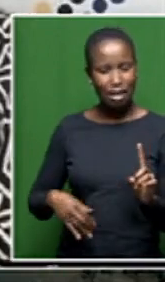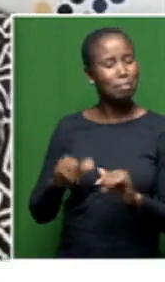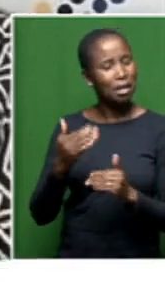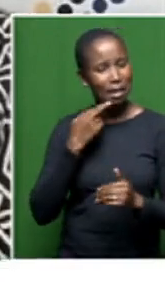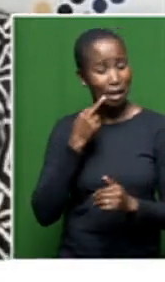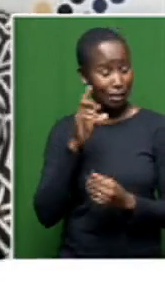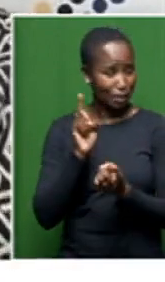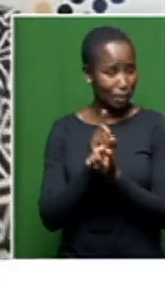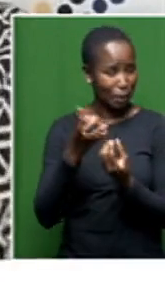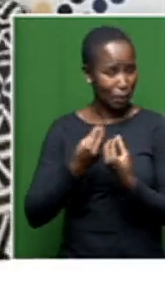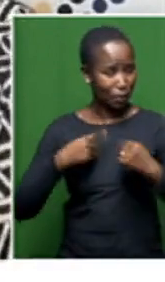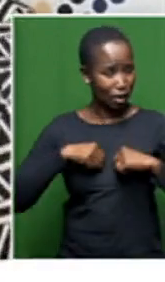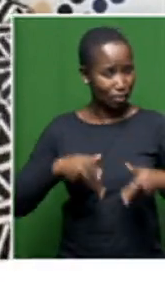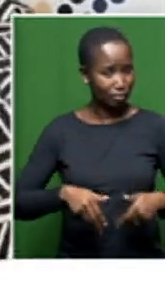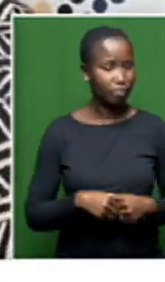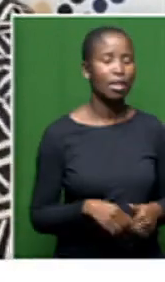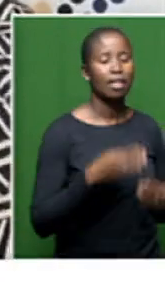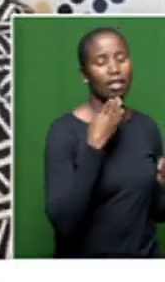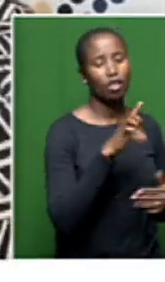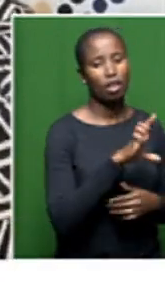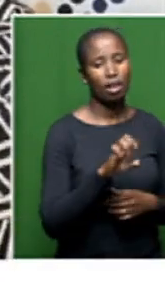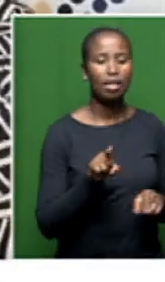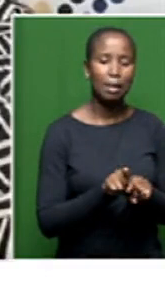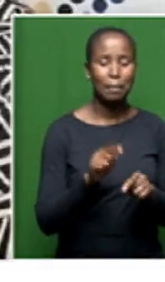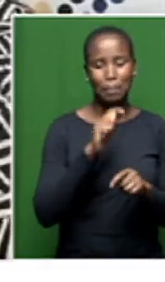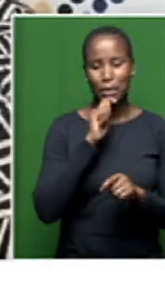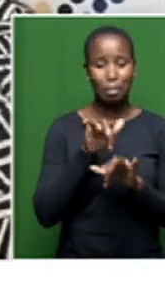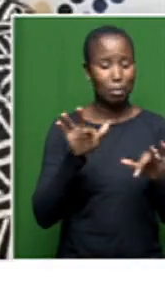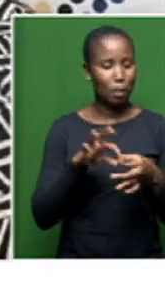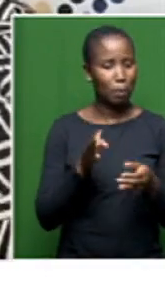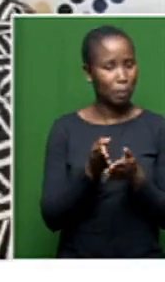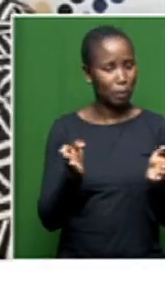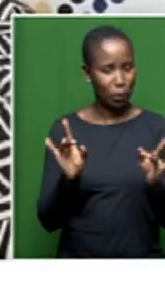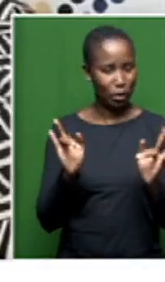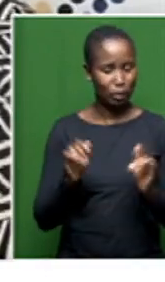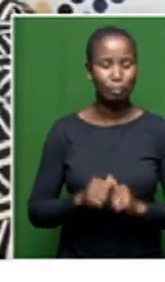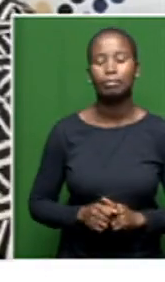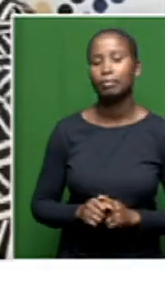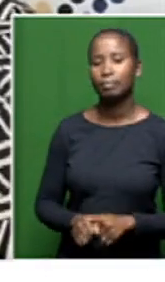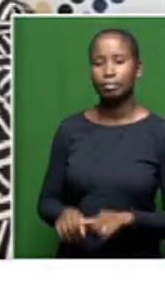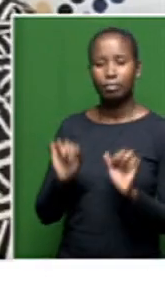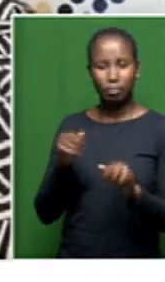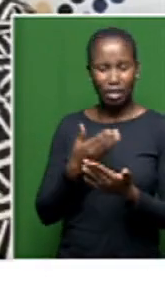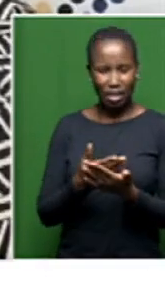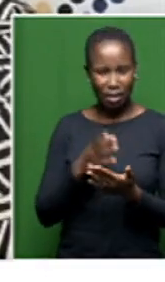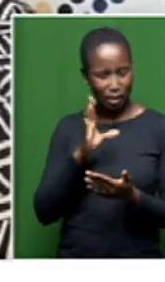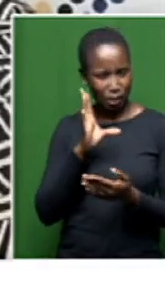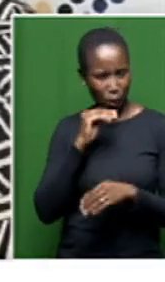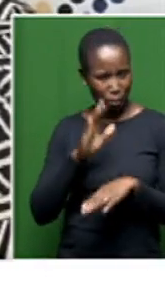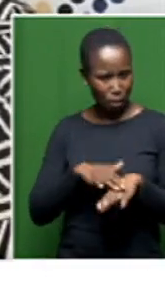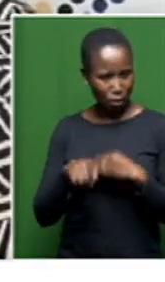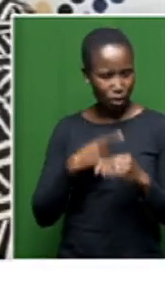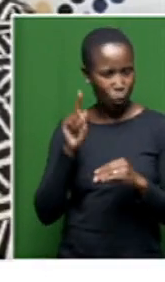us. Thank you, Leanne, and good morning to your viewers. All right, so let's talk a little bit more about this. So we didn't see the investment summit